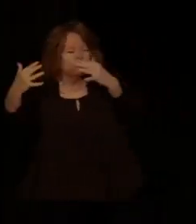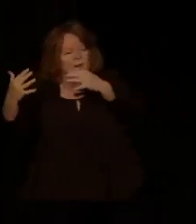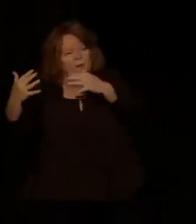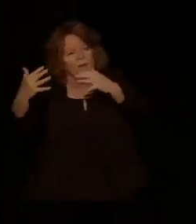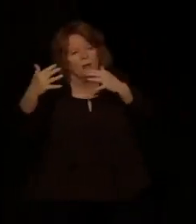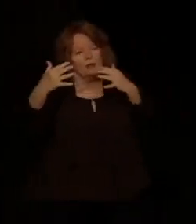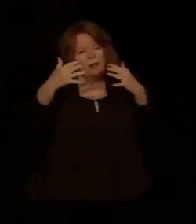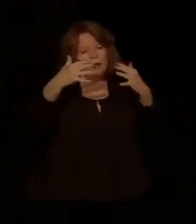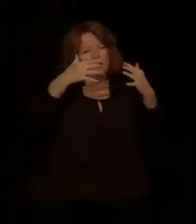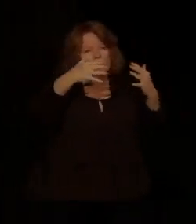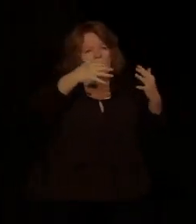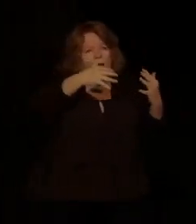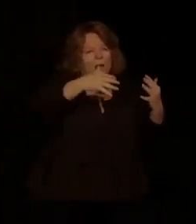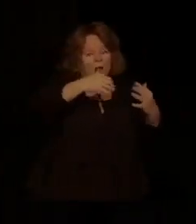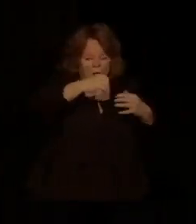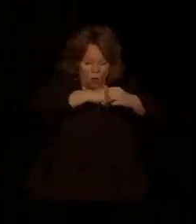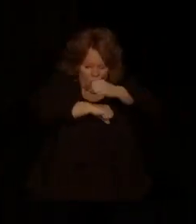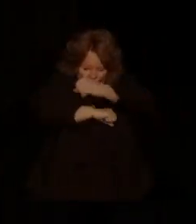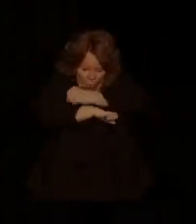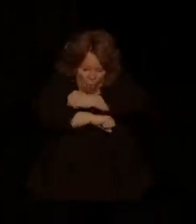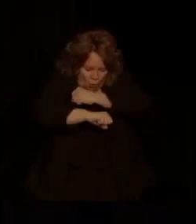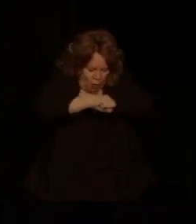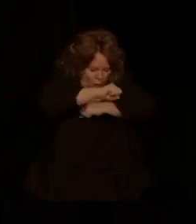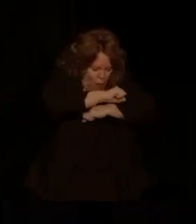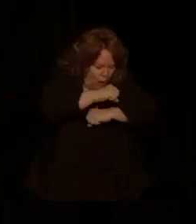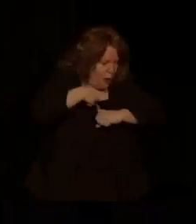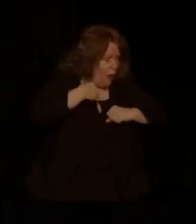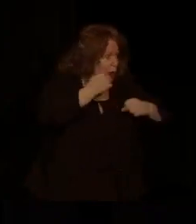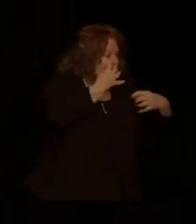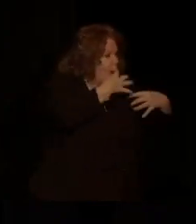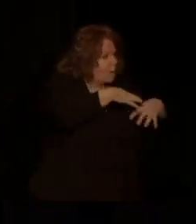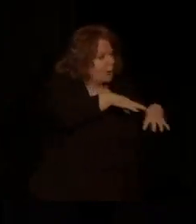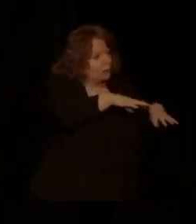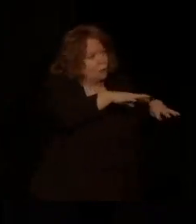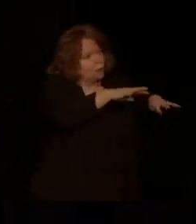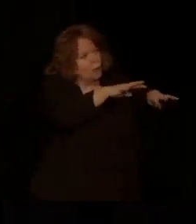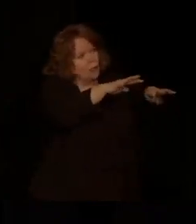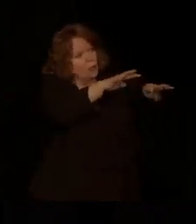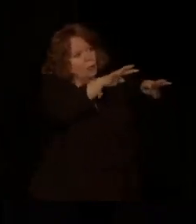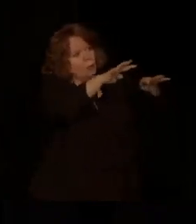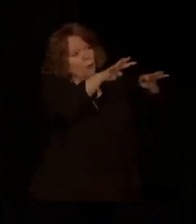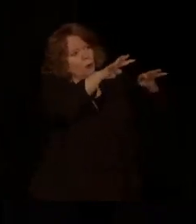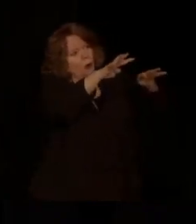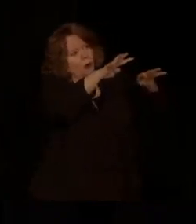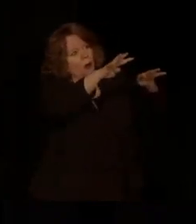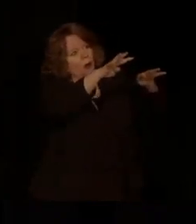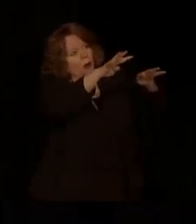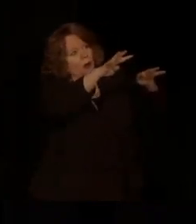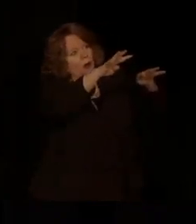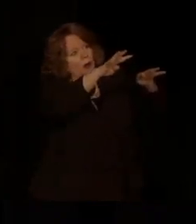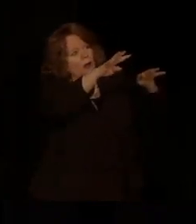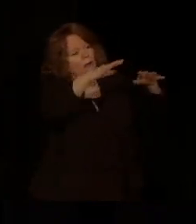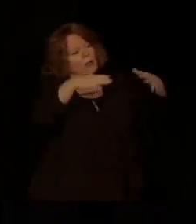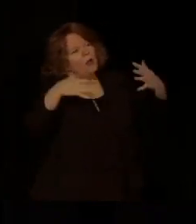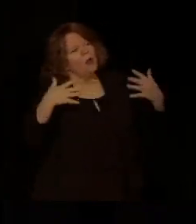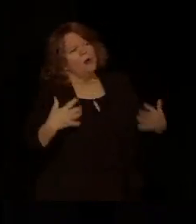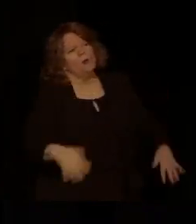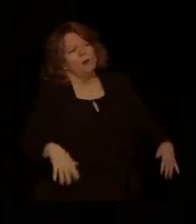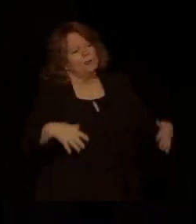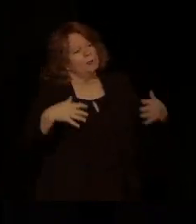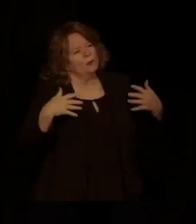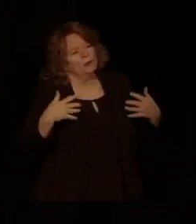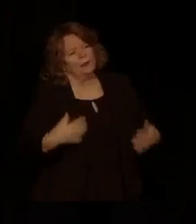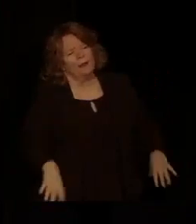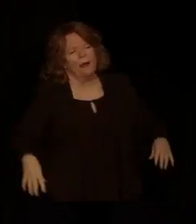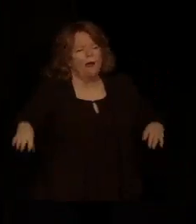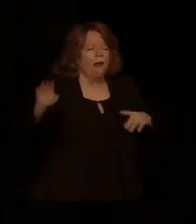perilous fight o'er the ramparts we've watched were